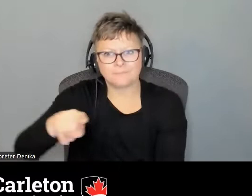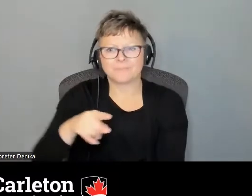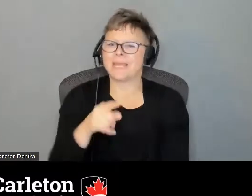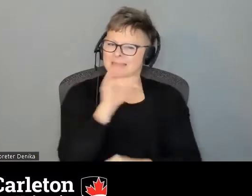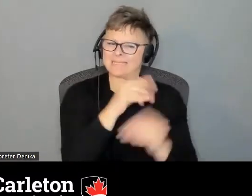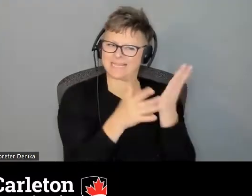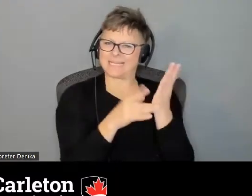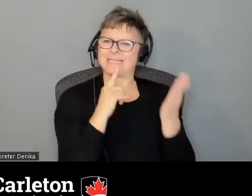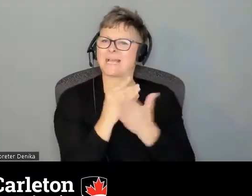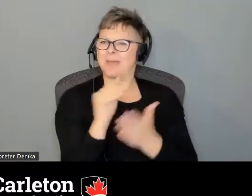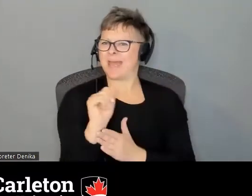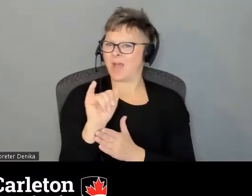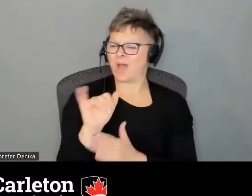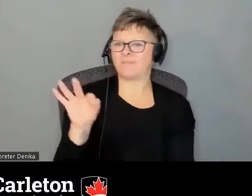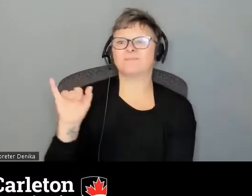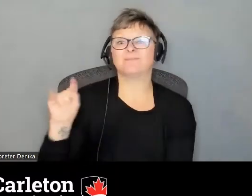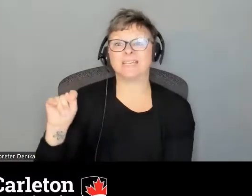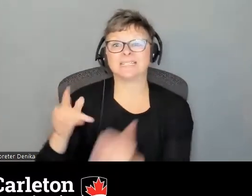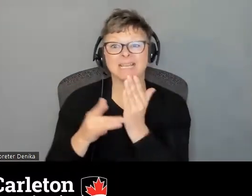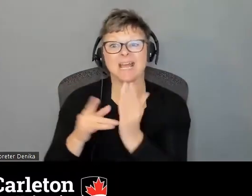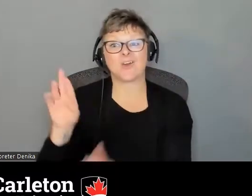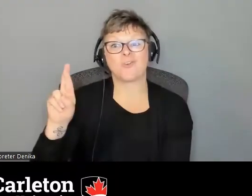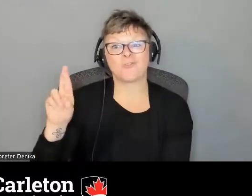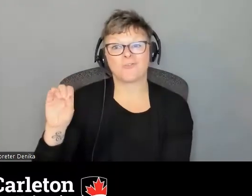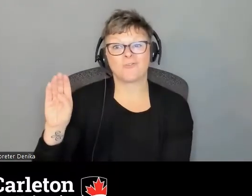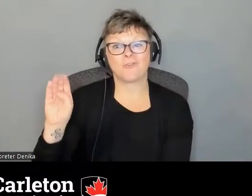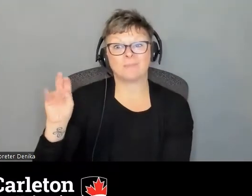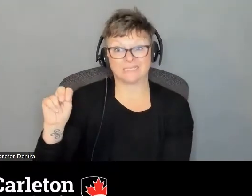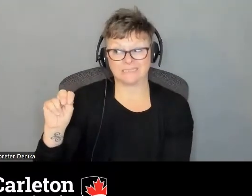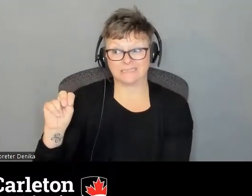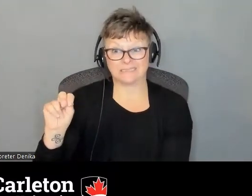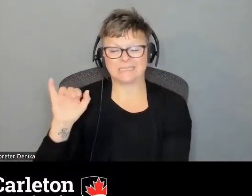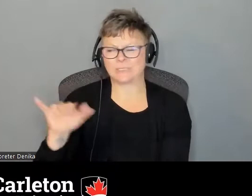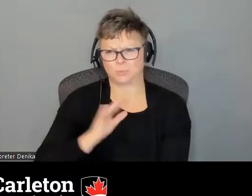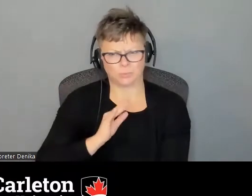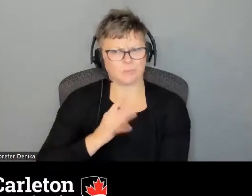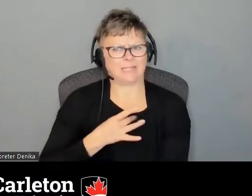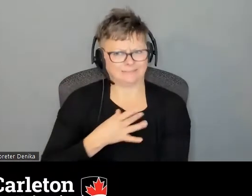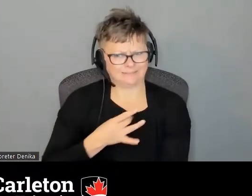the fit technology that Robin spoke about, could facilitate,